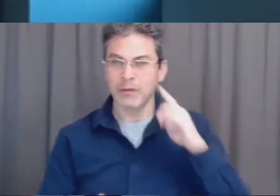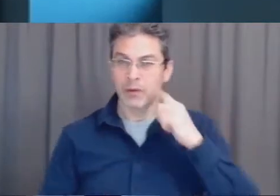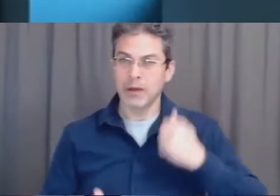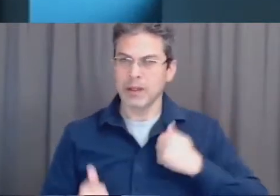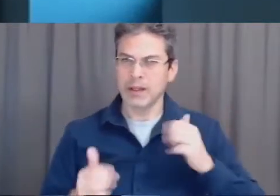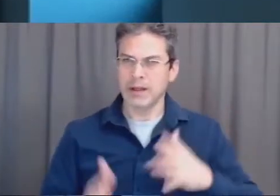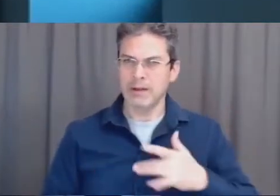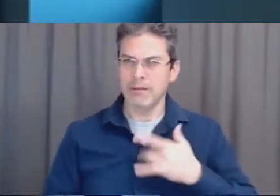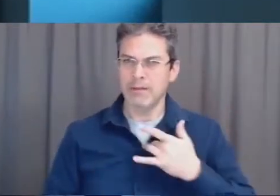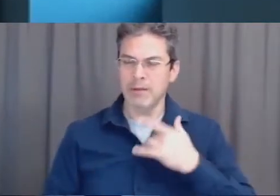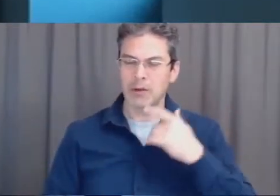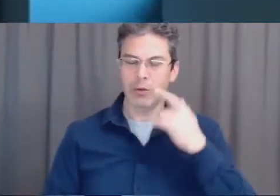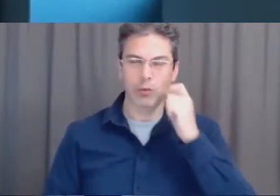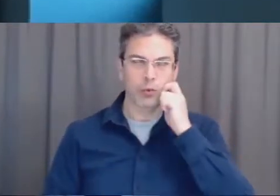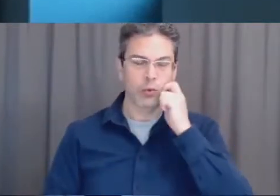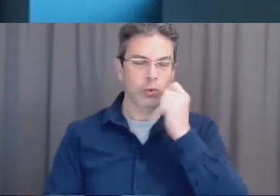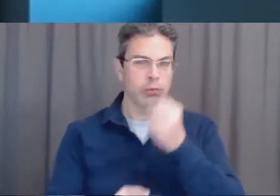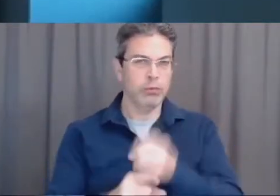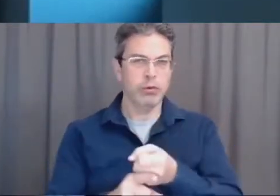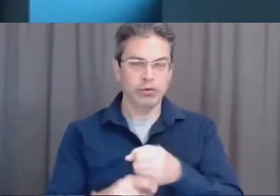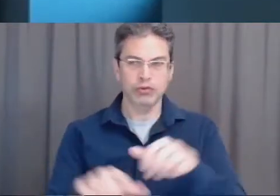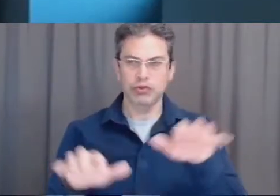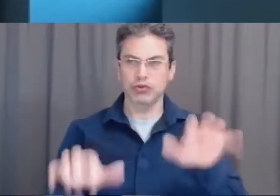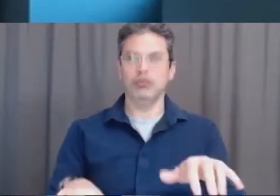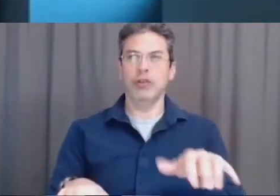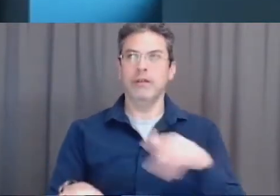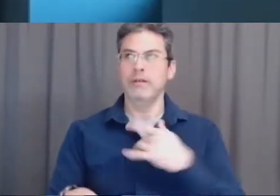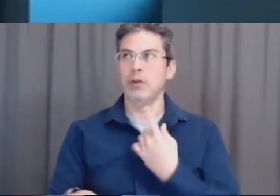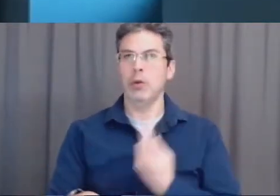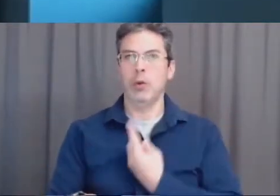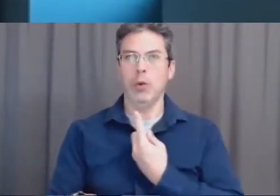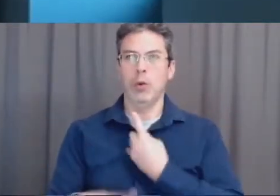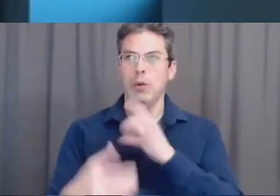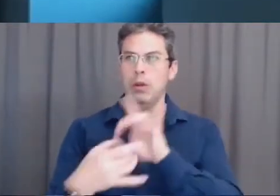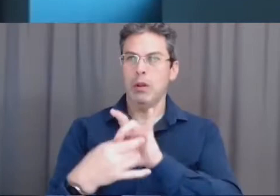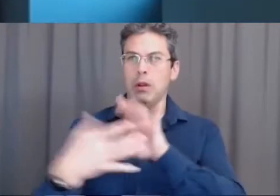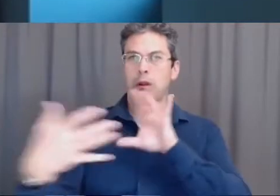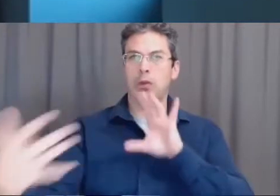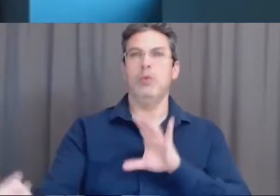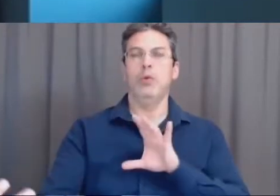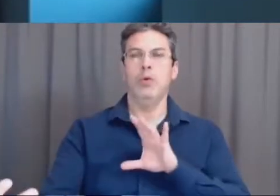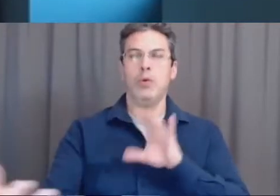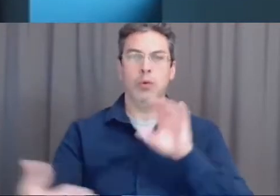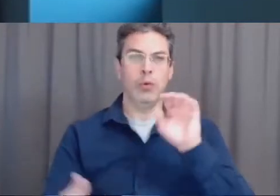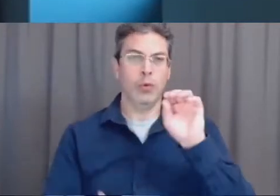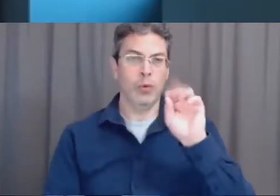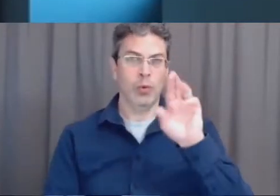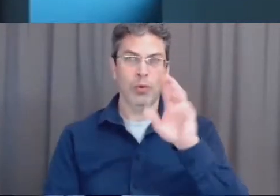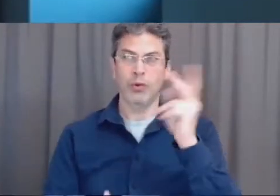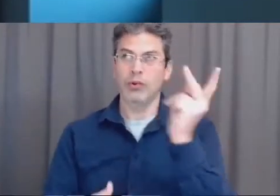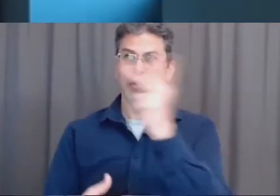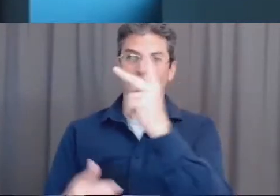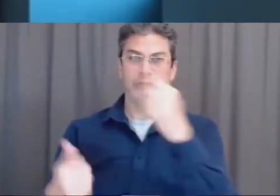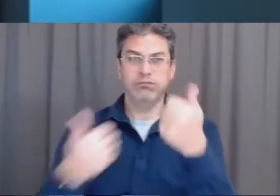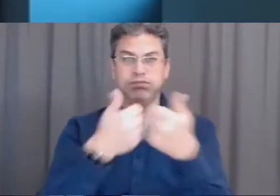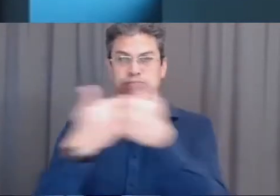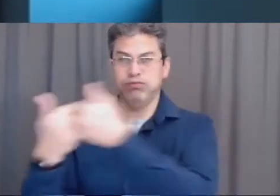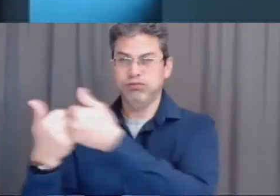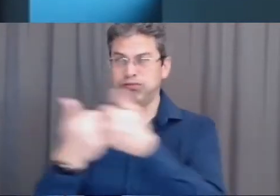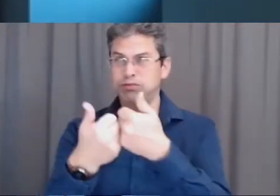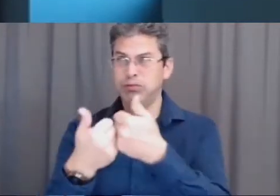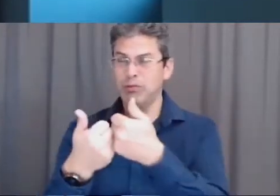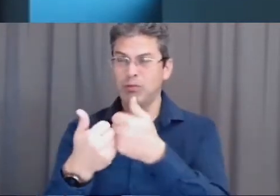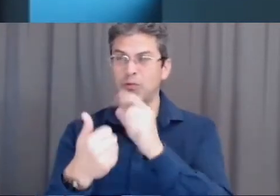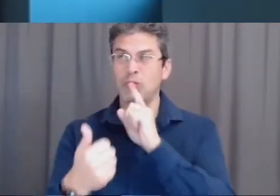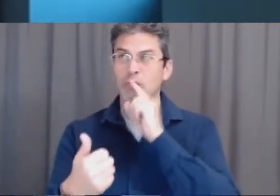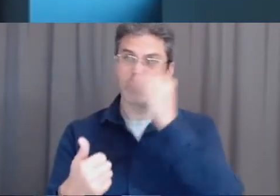alone and exposed, or worse, to feel like roadkill in a great power game of chicken. Our ability